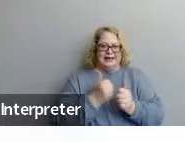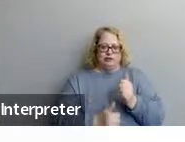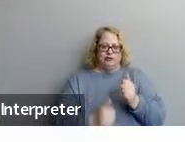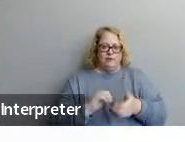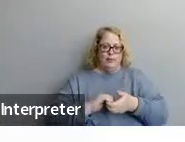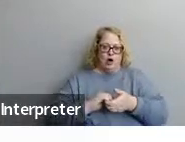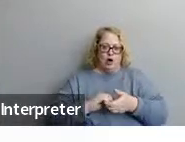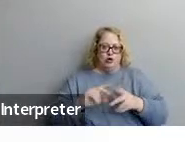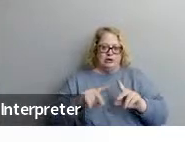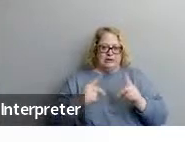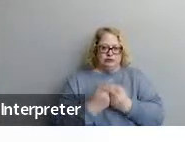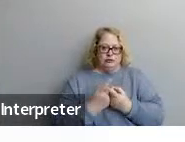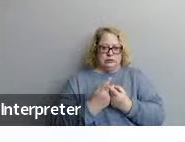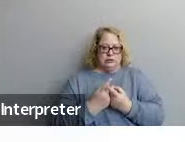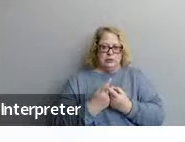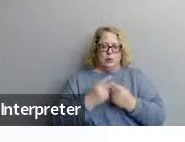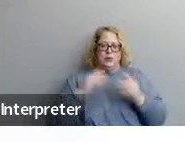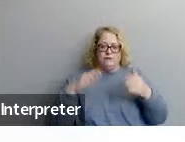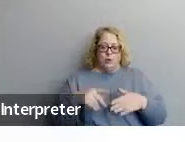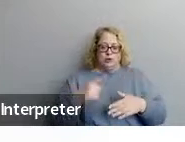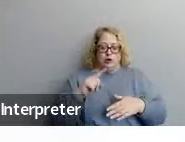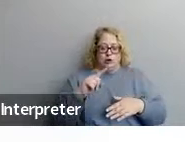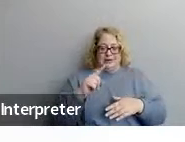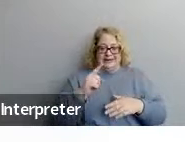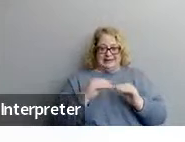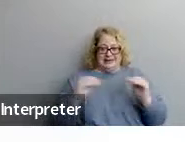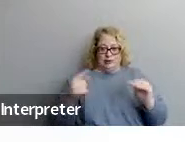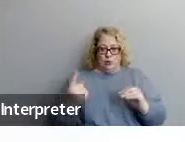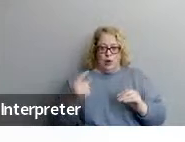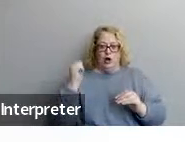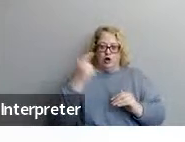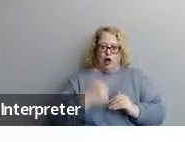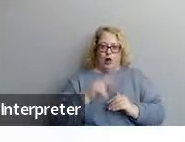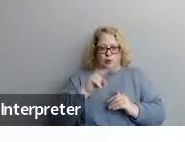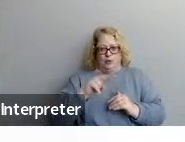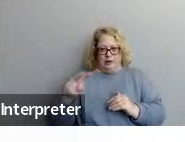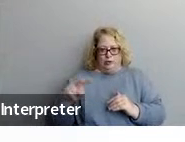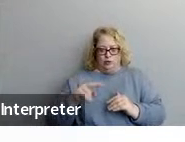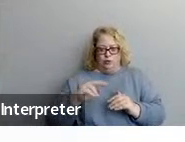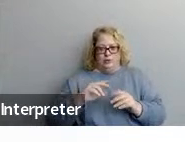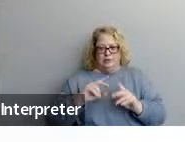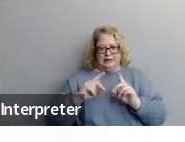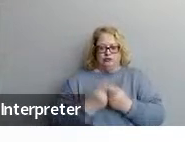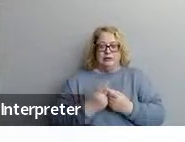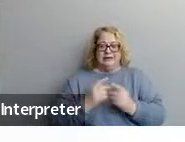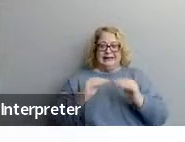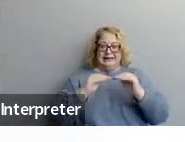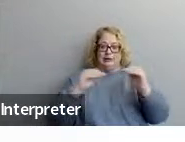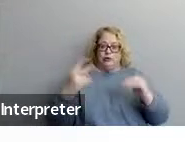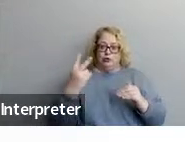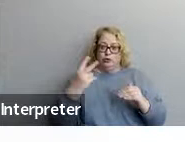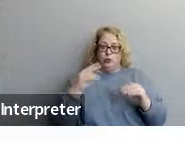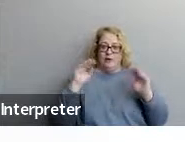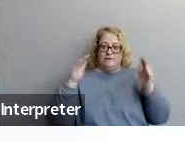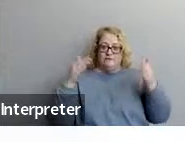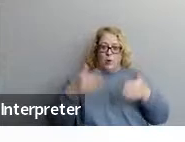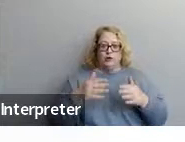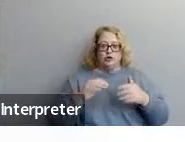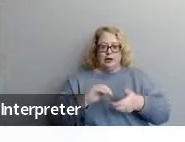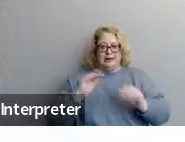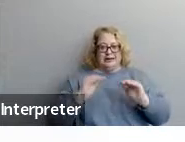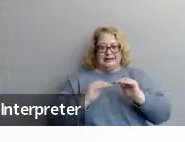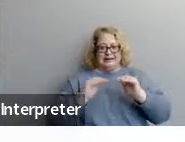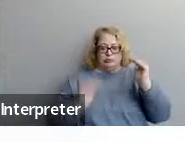partner districts. We focus in Tier 1 on all 22 districts. In Tier 2, this is where we focus on